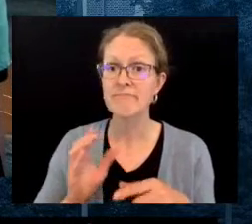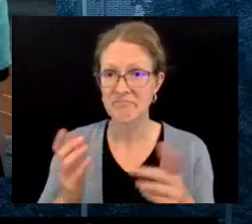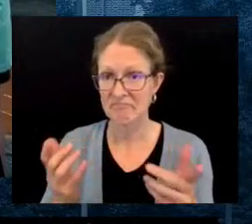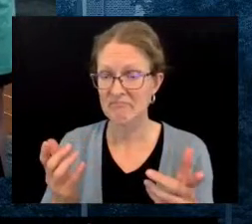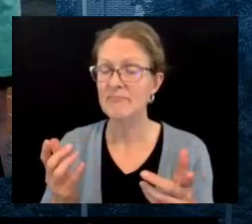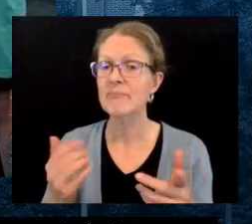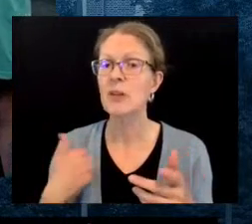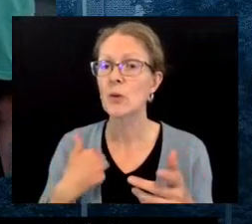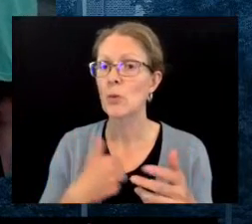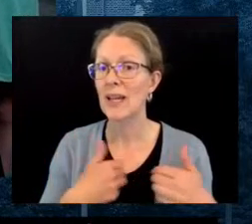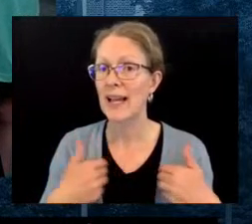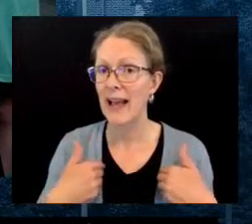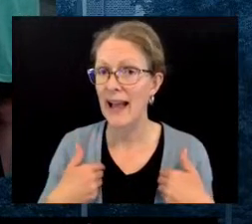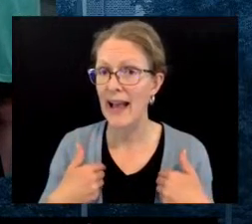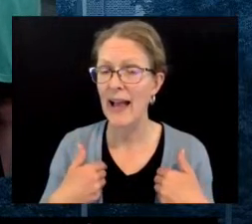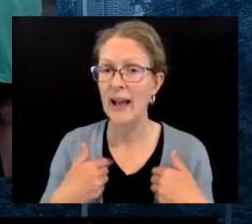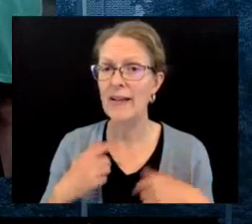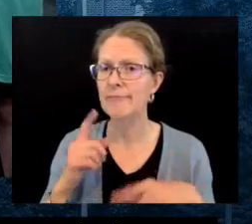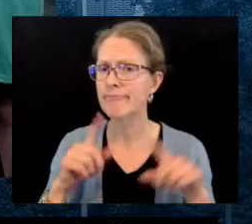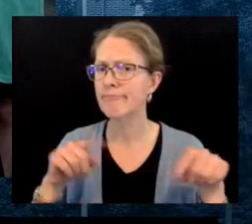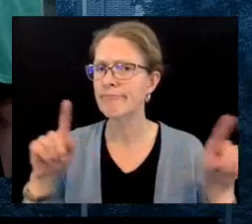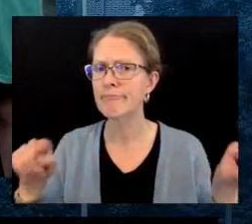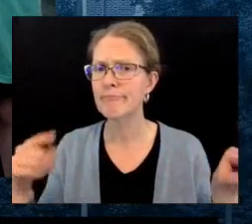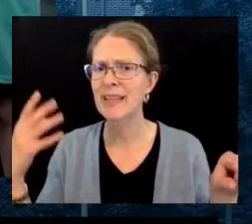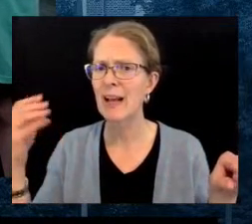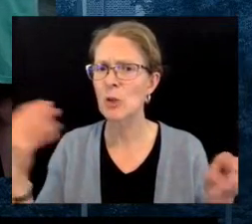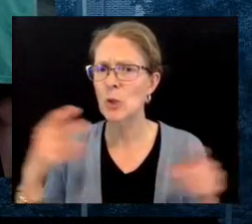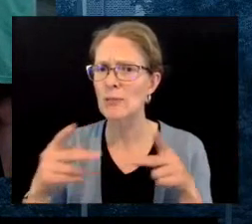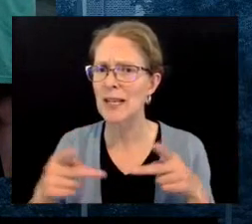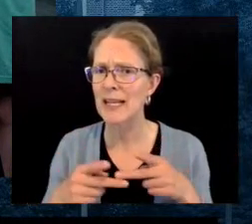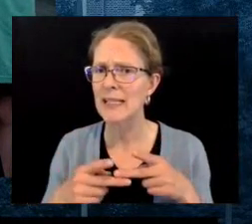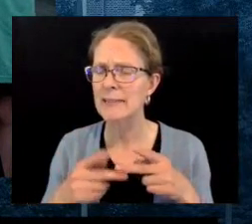have lots of various outdoor spaces. What else, team? Am I forgetting anything?